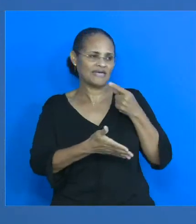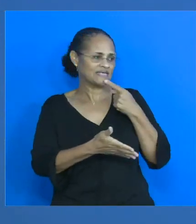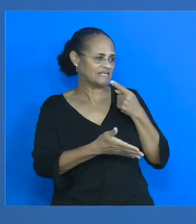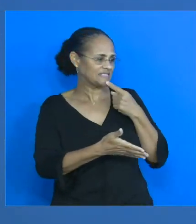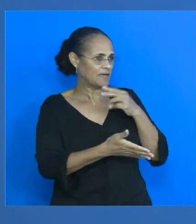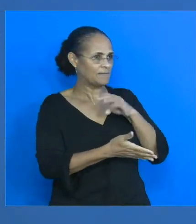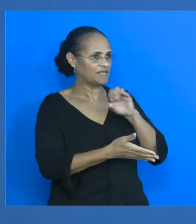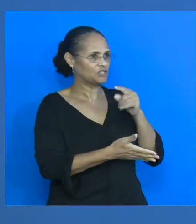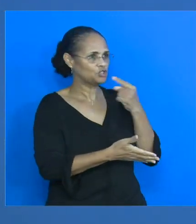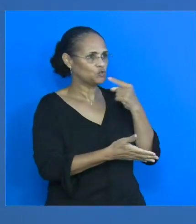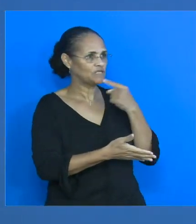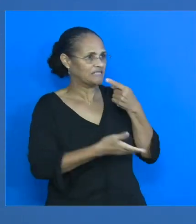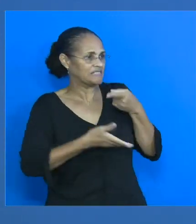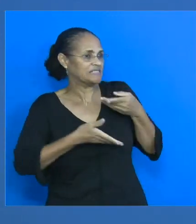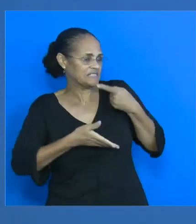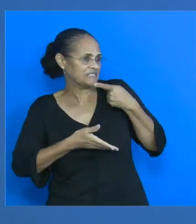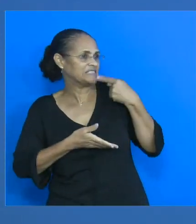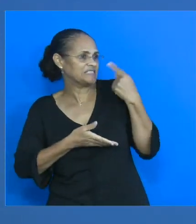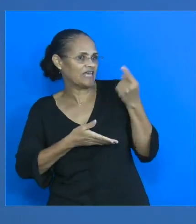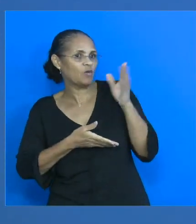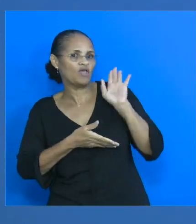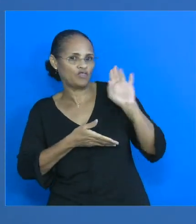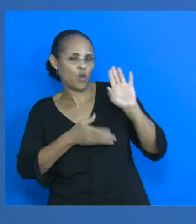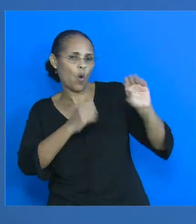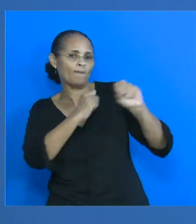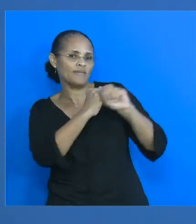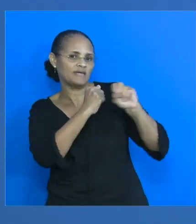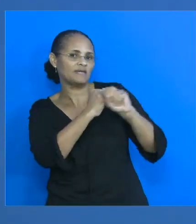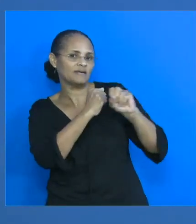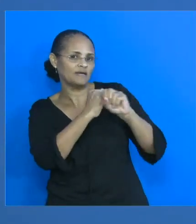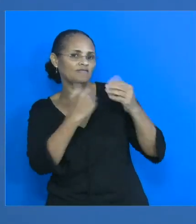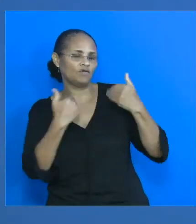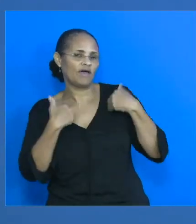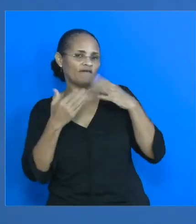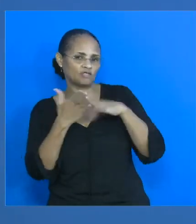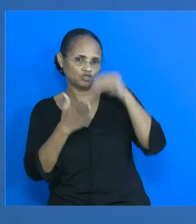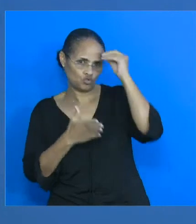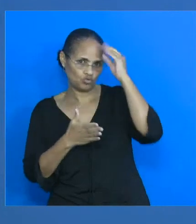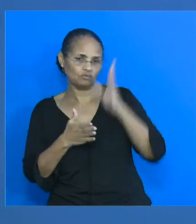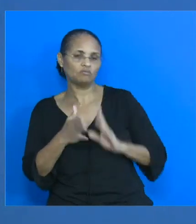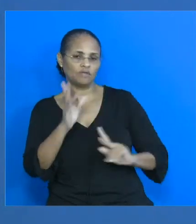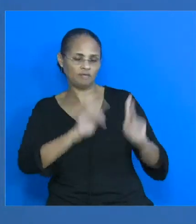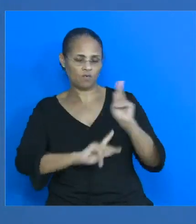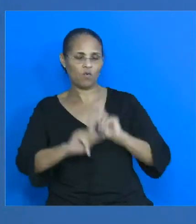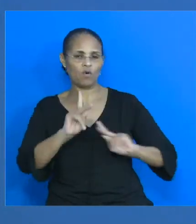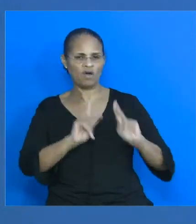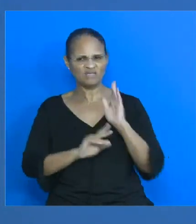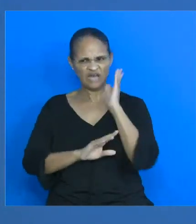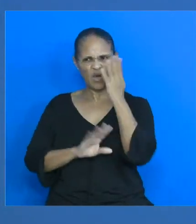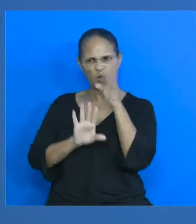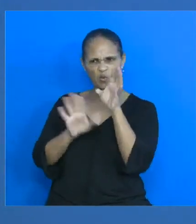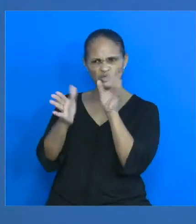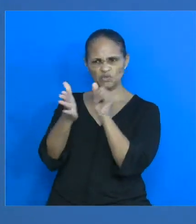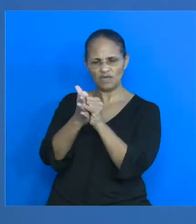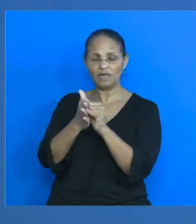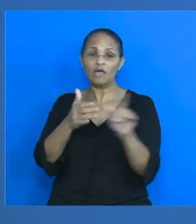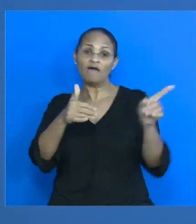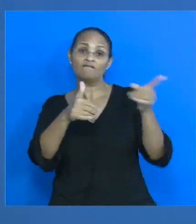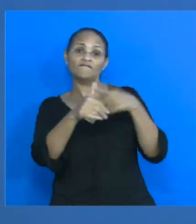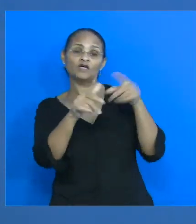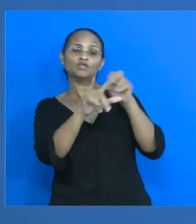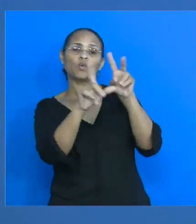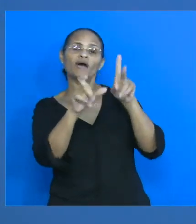me by spreading the word with your I Media will do Maya, that. I will put it especially if on. you have student population. Thank on you. Instagram. First question